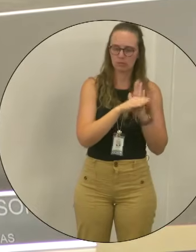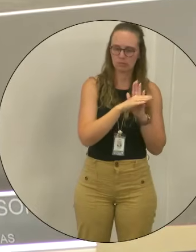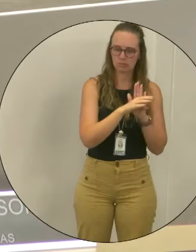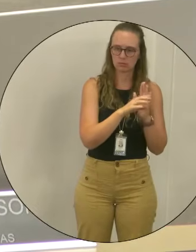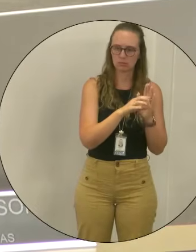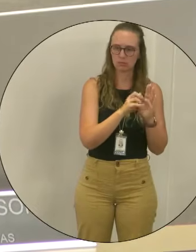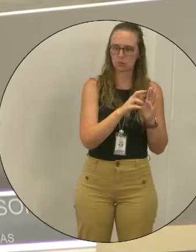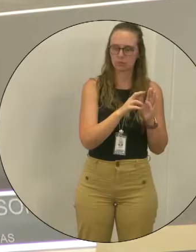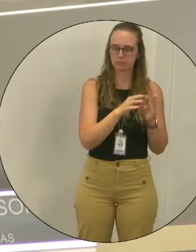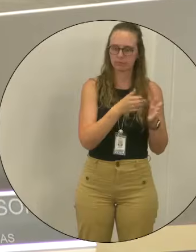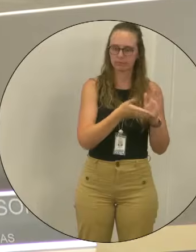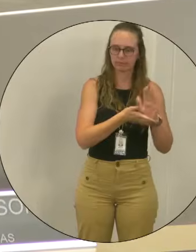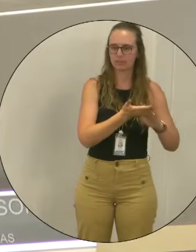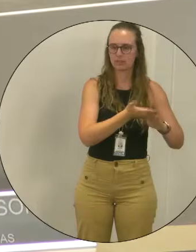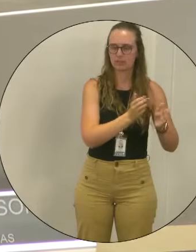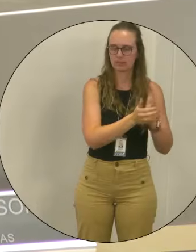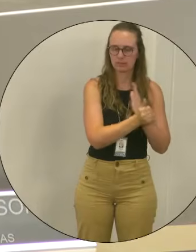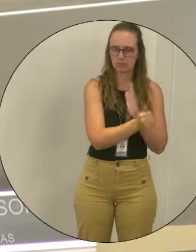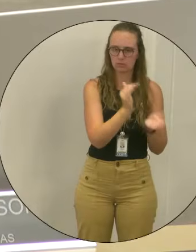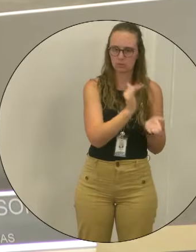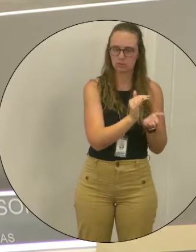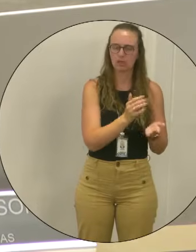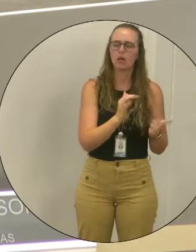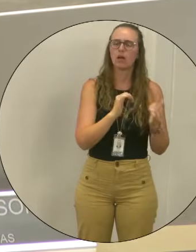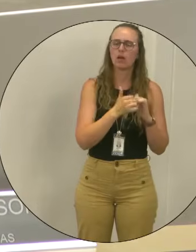or like proficiency. And so I just wondered,